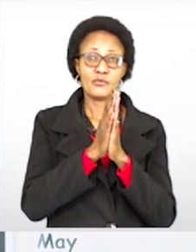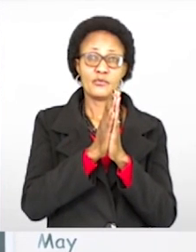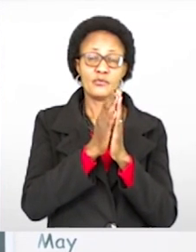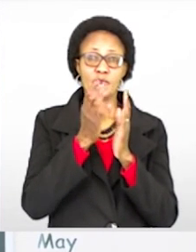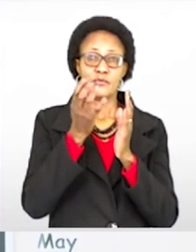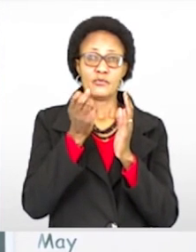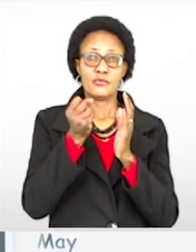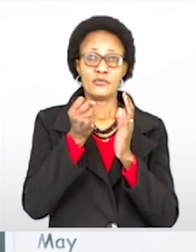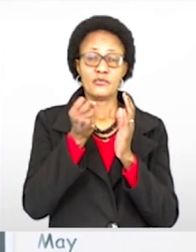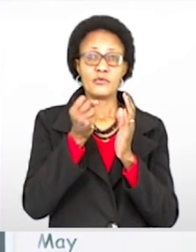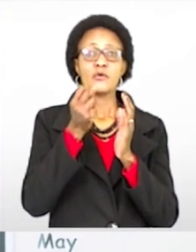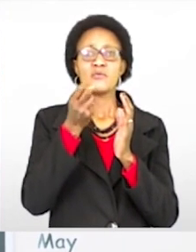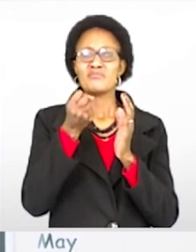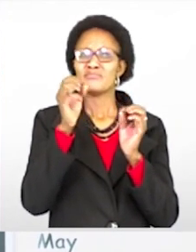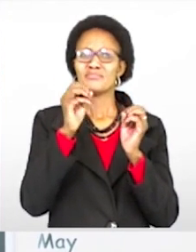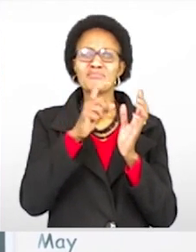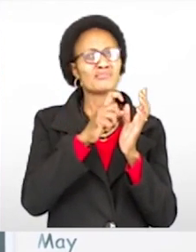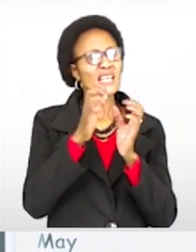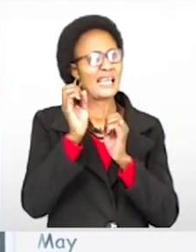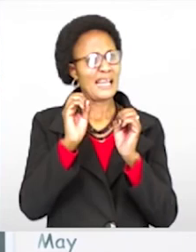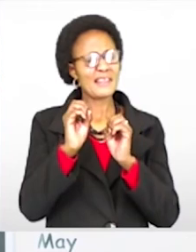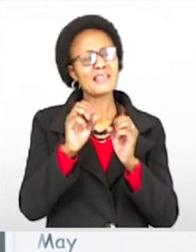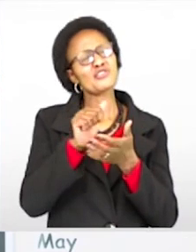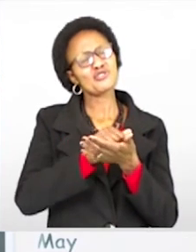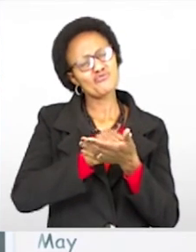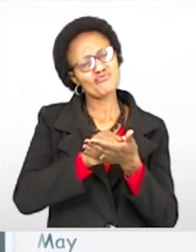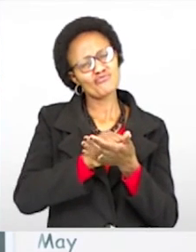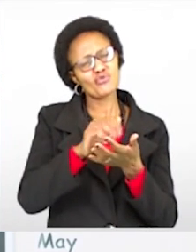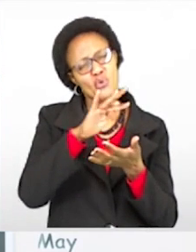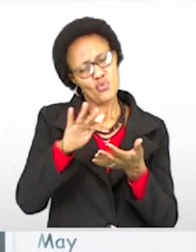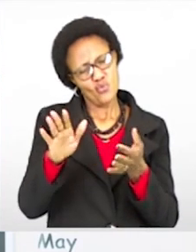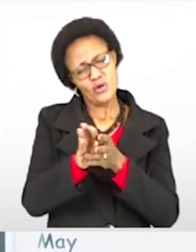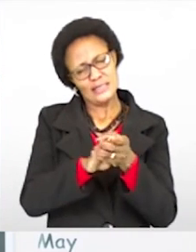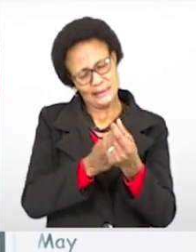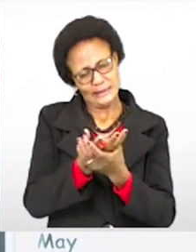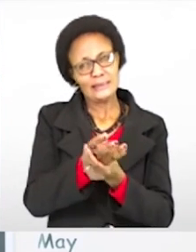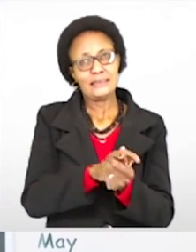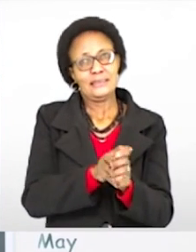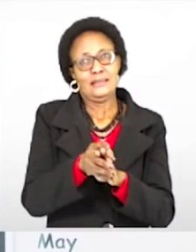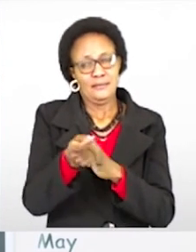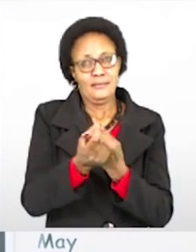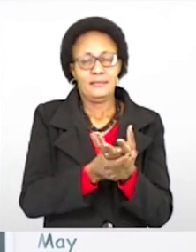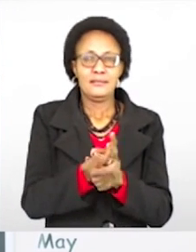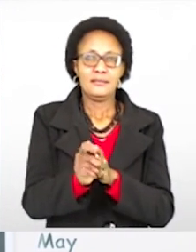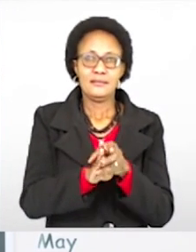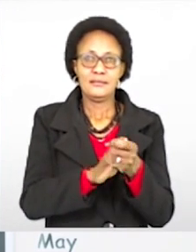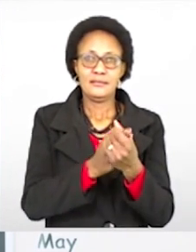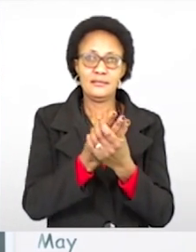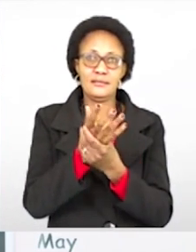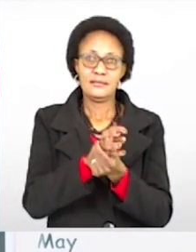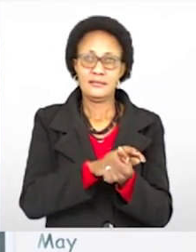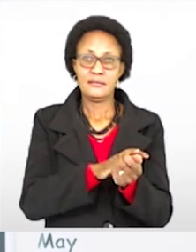home, you can use soap and water and you wash your hands for 20 seconds. That means counting up to the